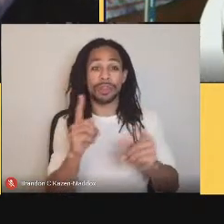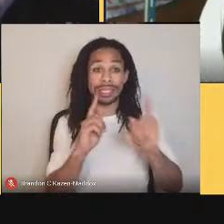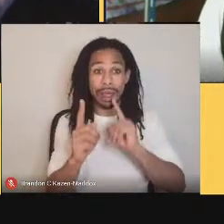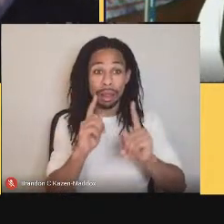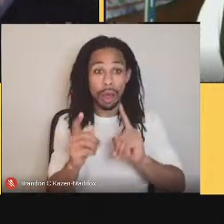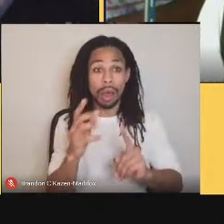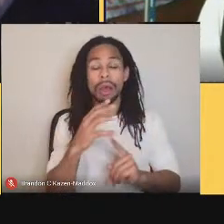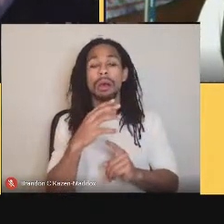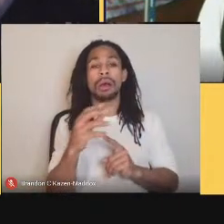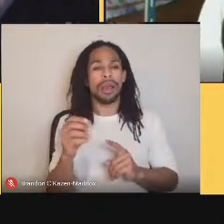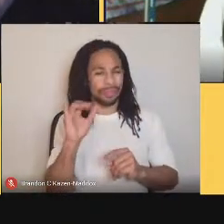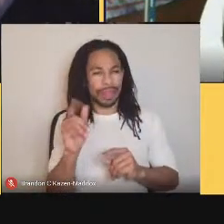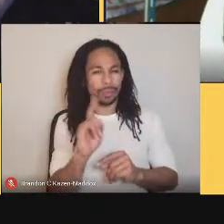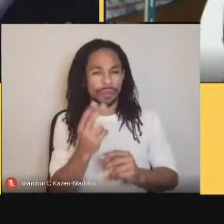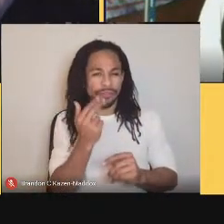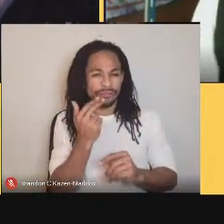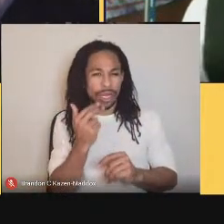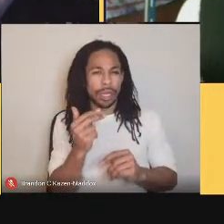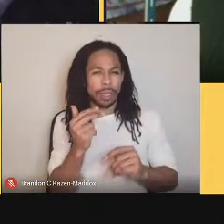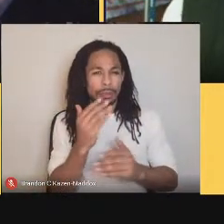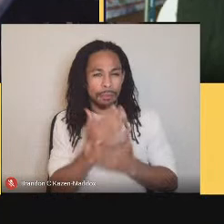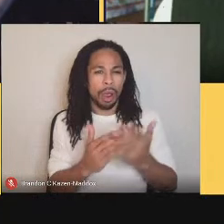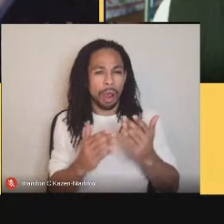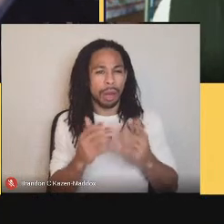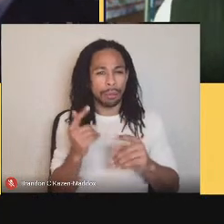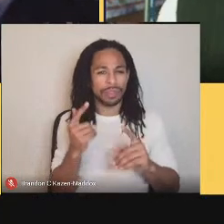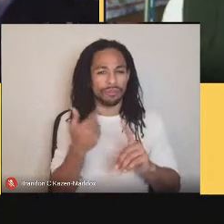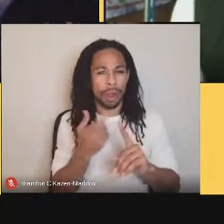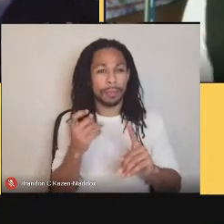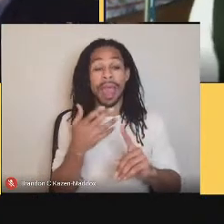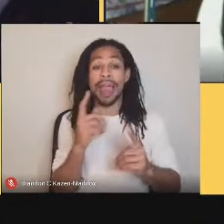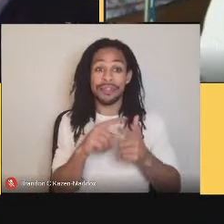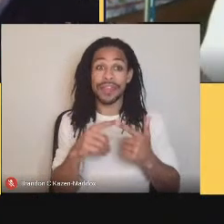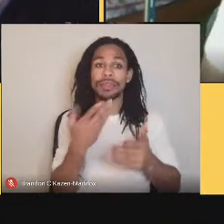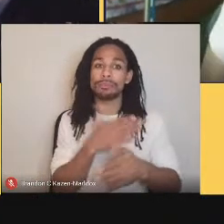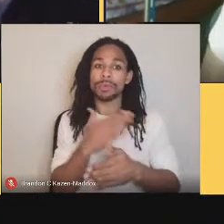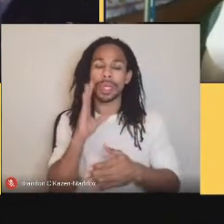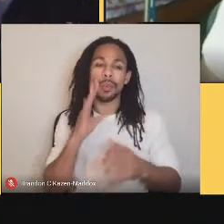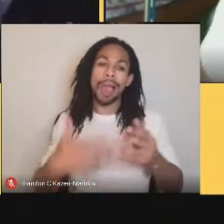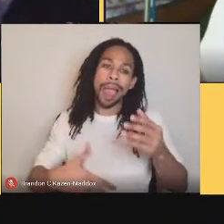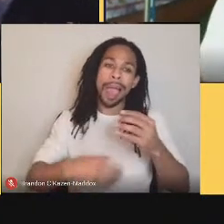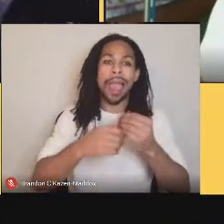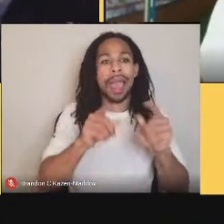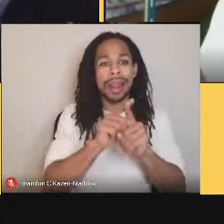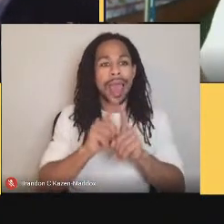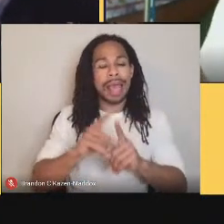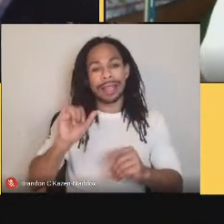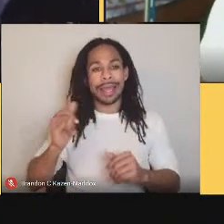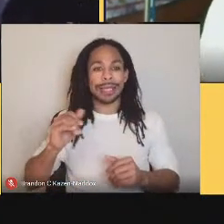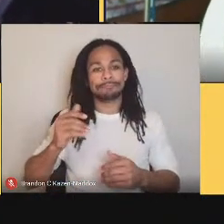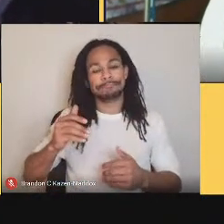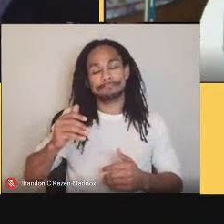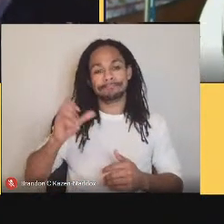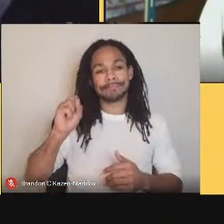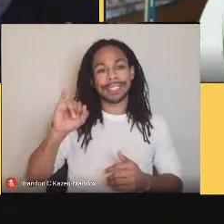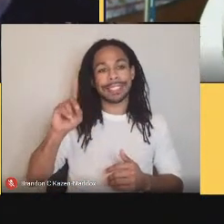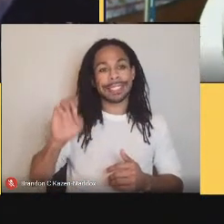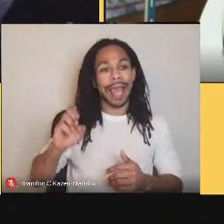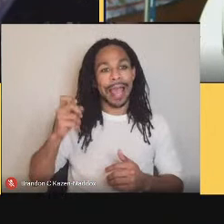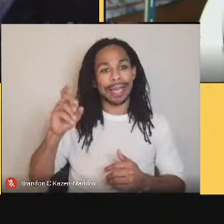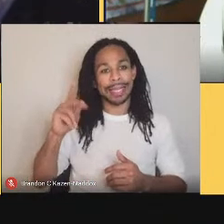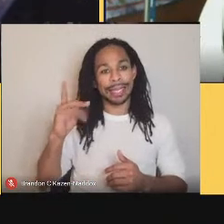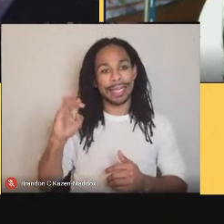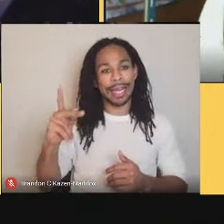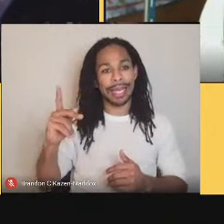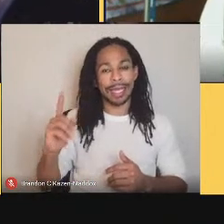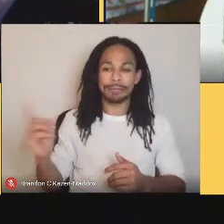just act as this, you know, little sidekick to these two characters, you know. And so again, it was just